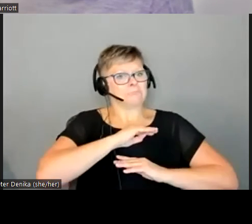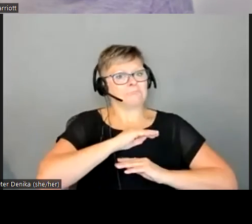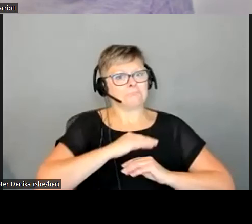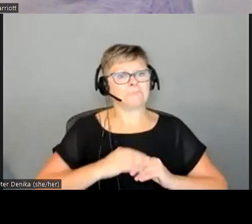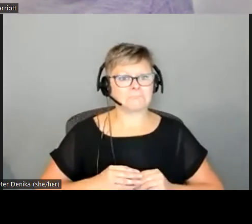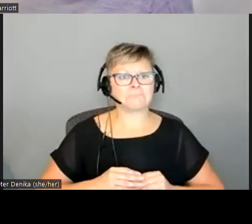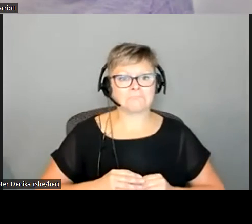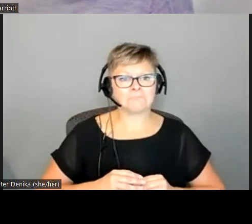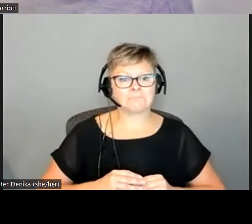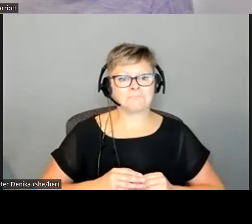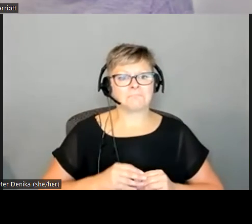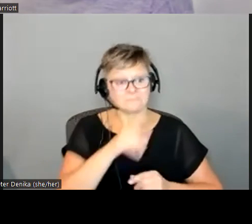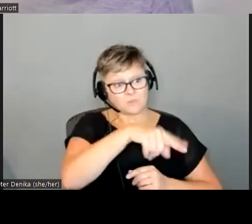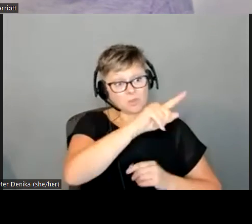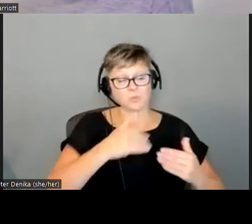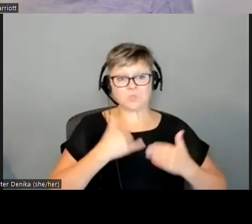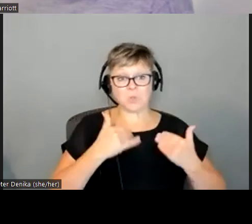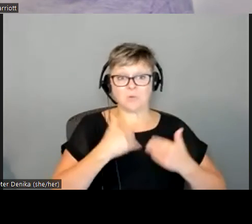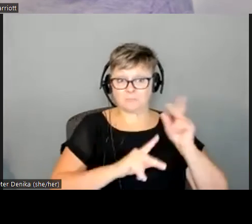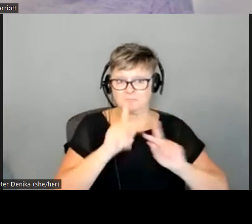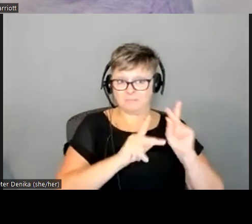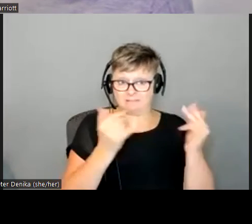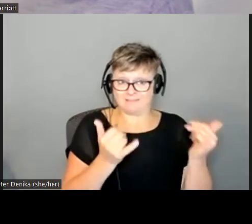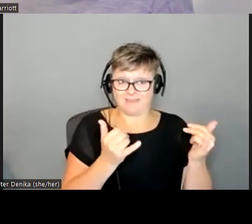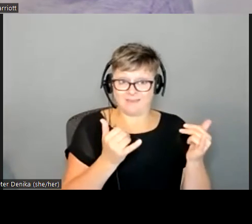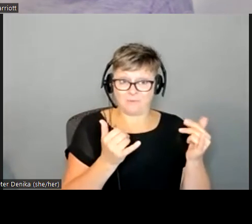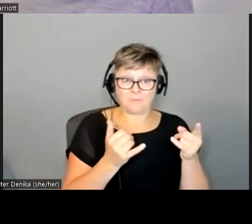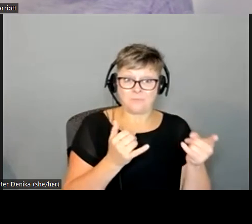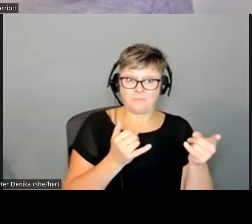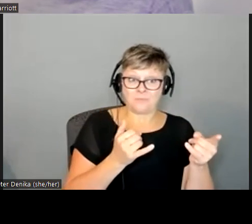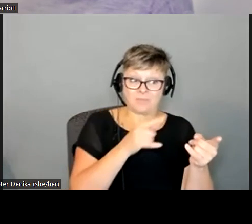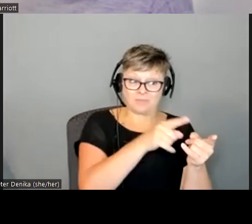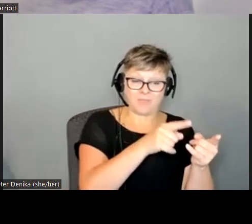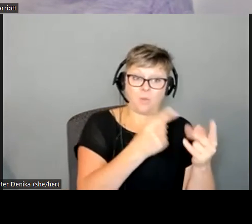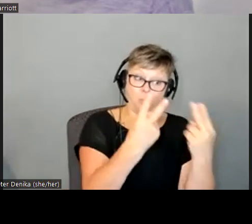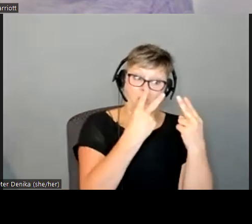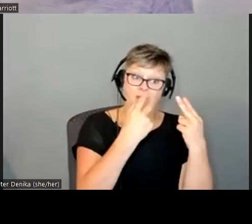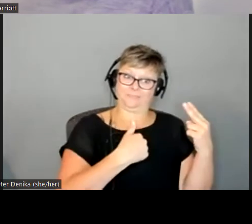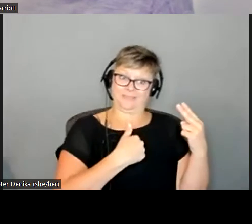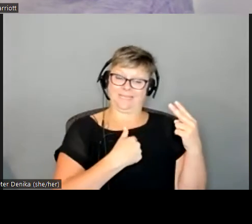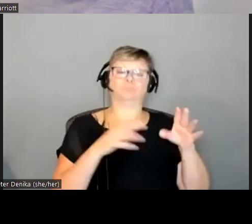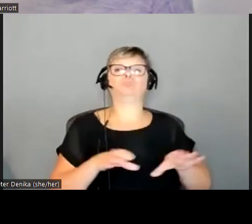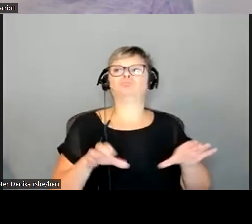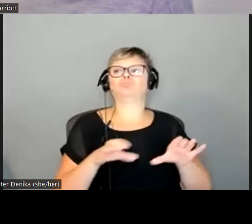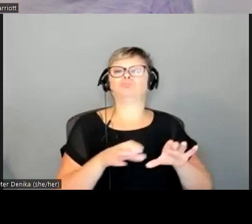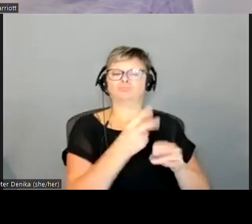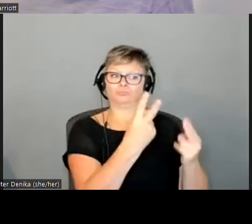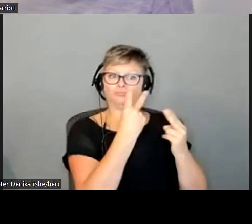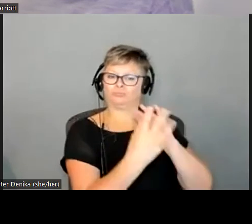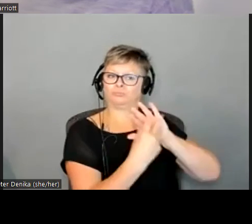are taking the initiative themselves by way of example, and